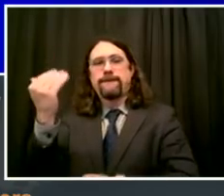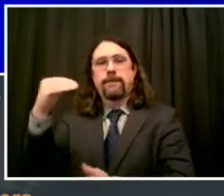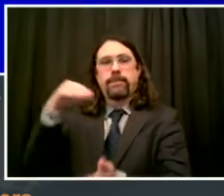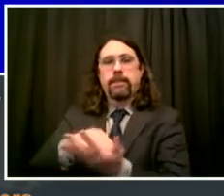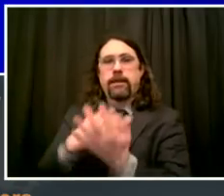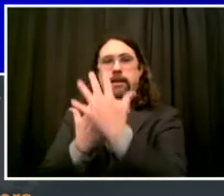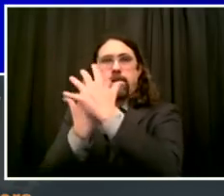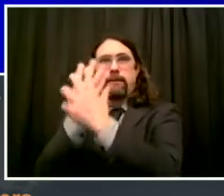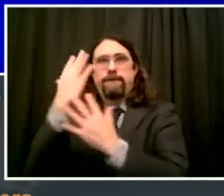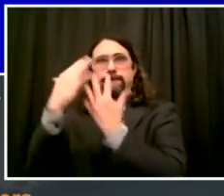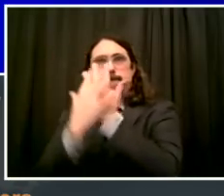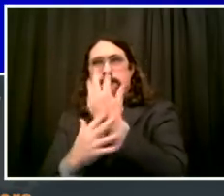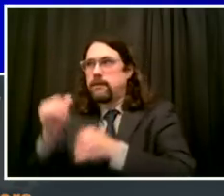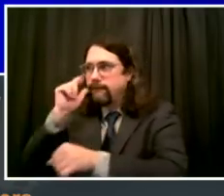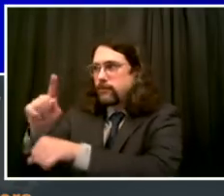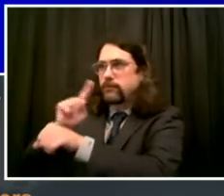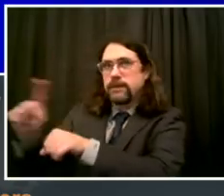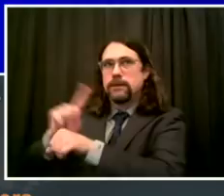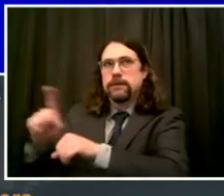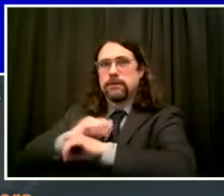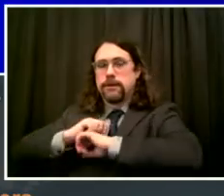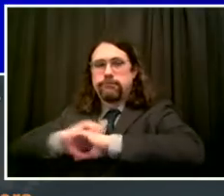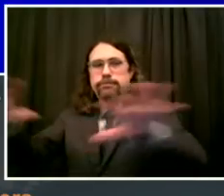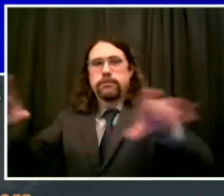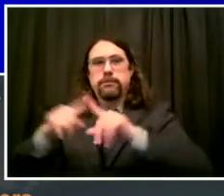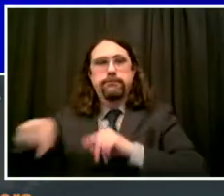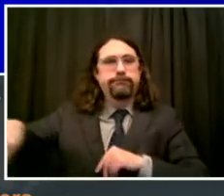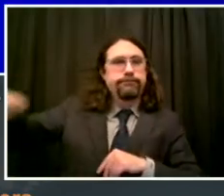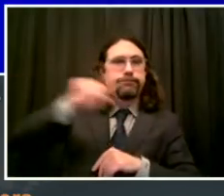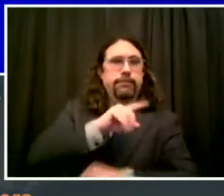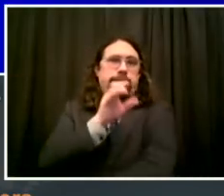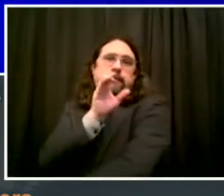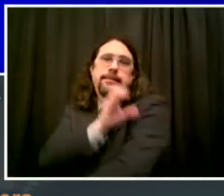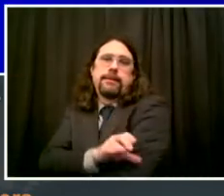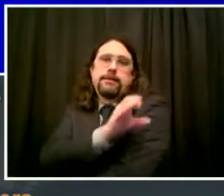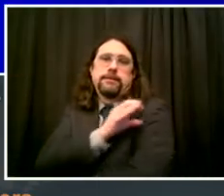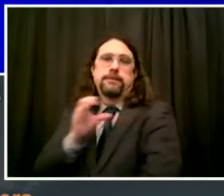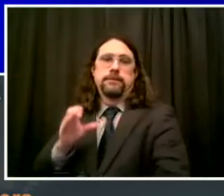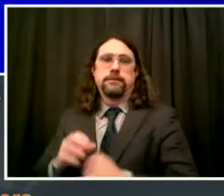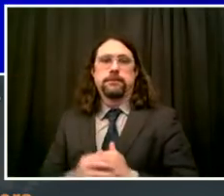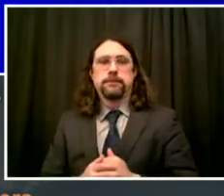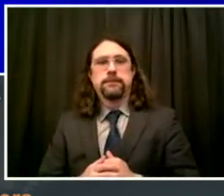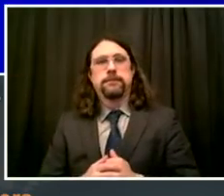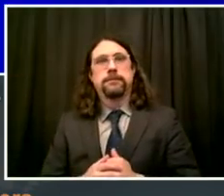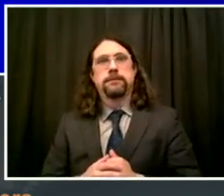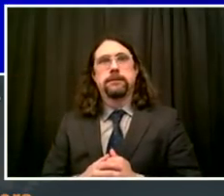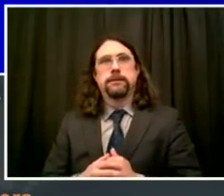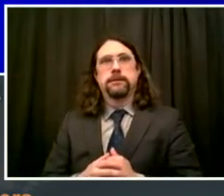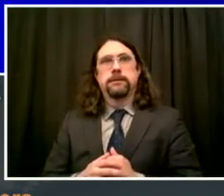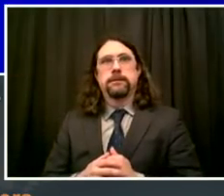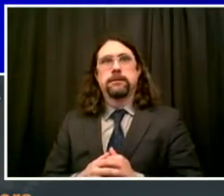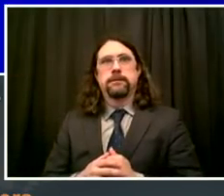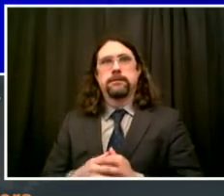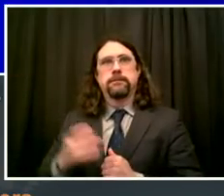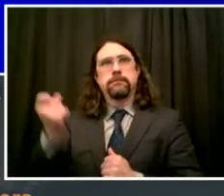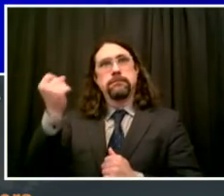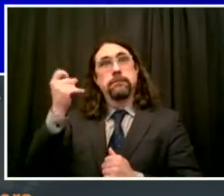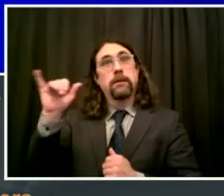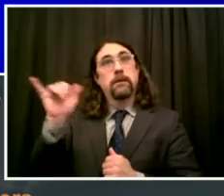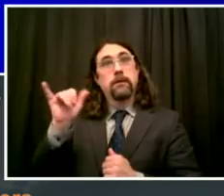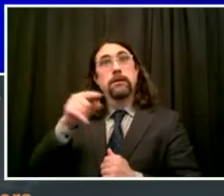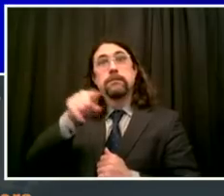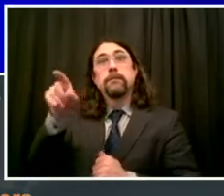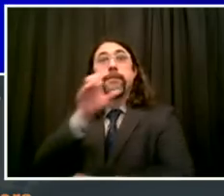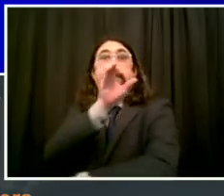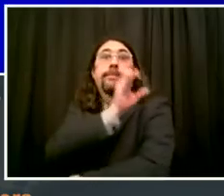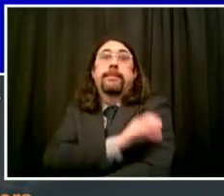Of course, like so many other parts of our healthcare system, these clinics were often shorthanded during this crisis. They